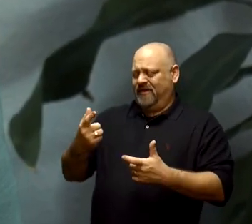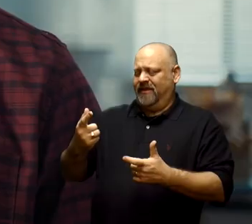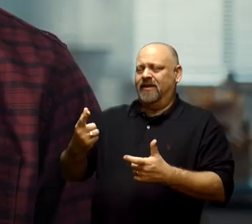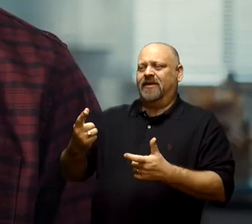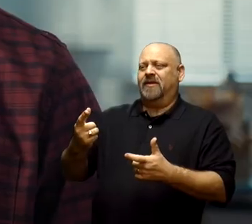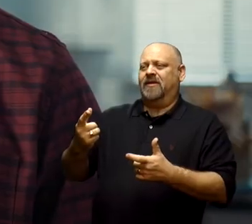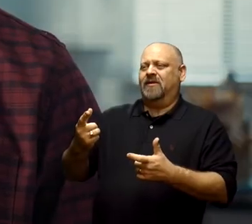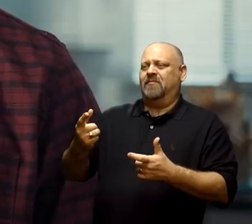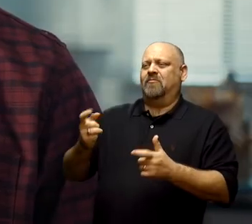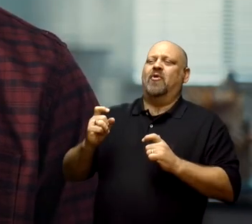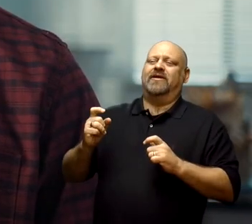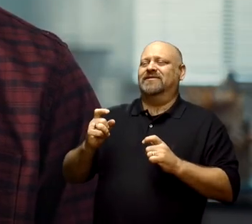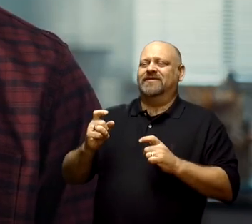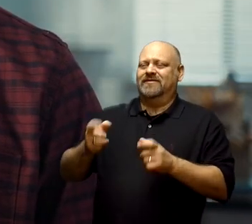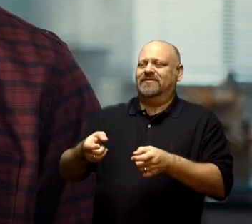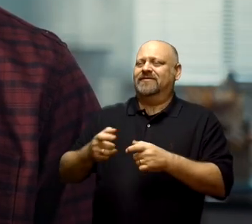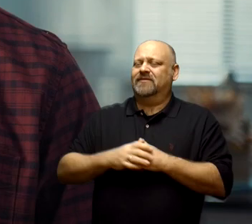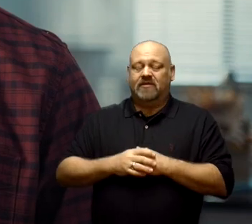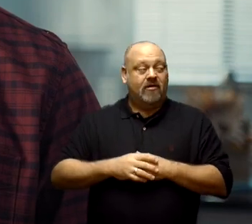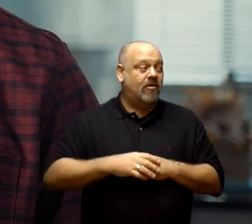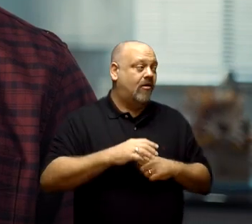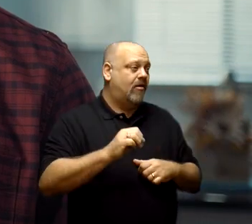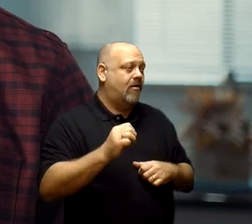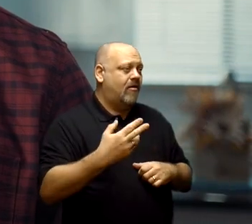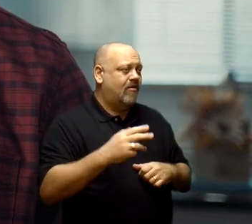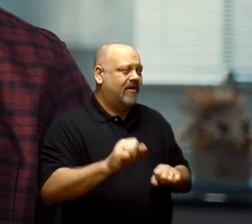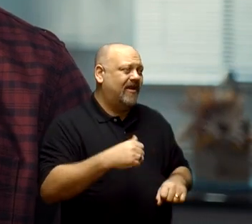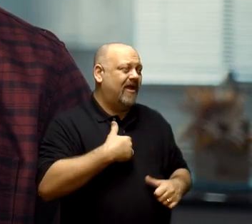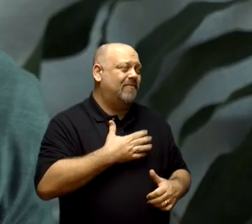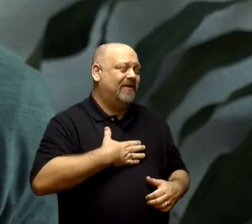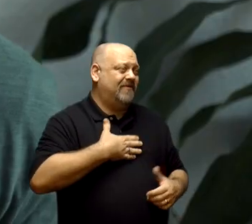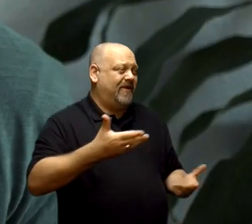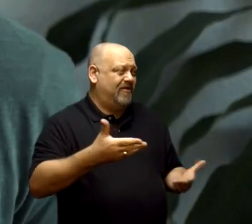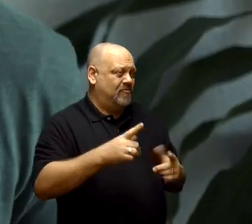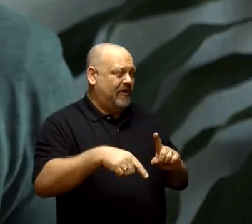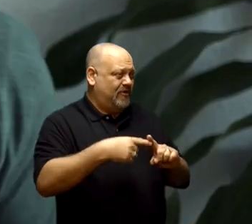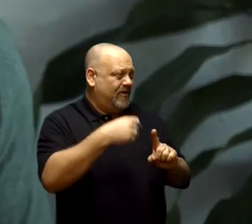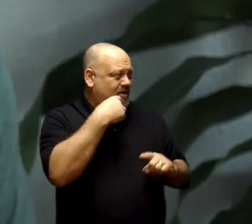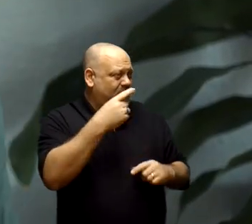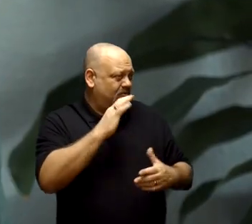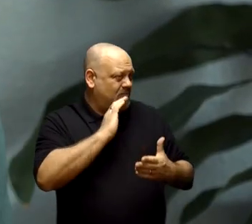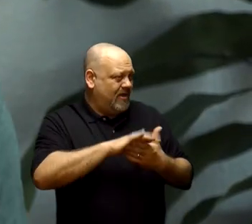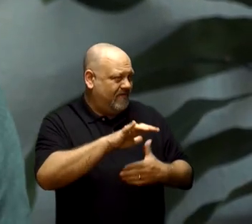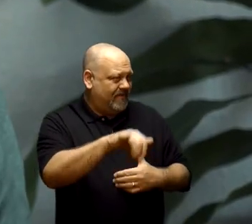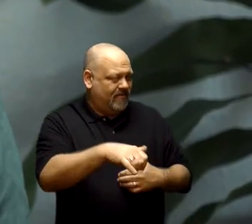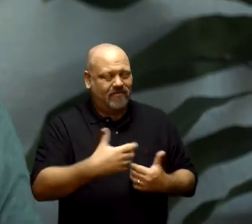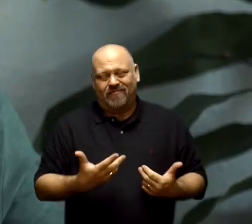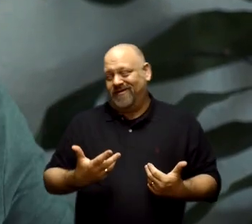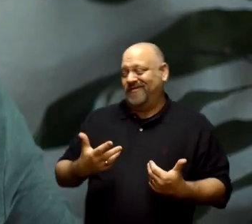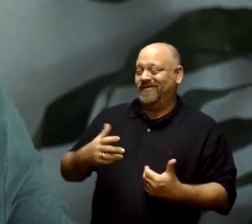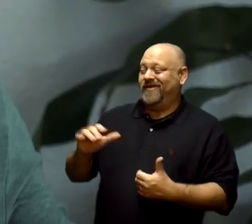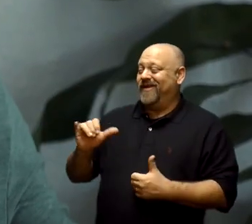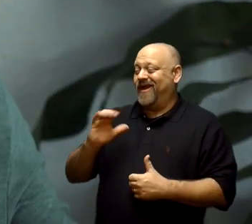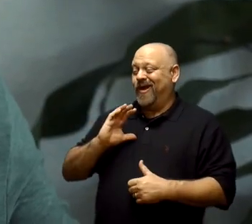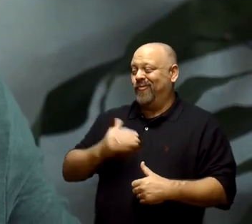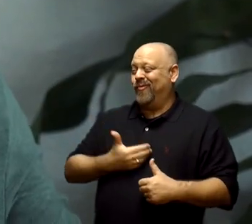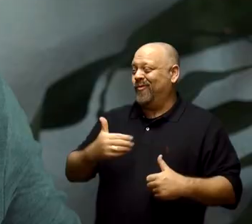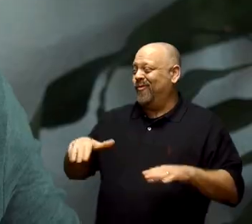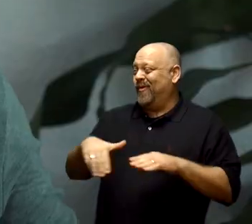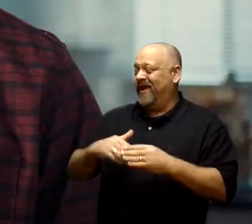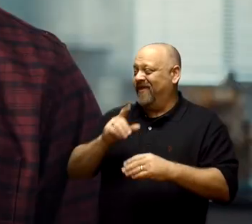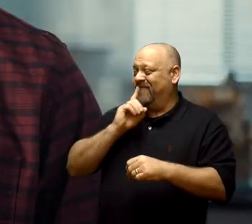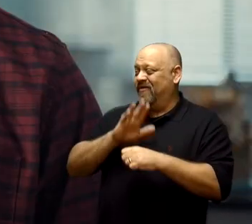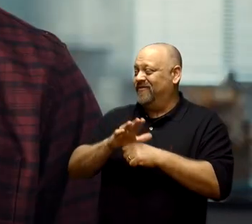present. Oh, can I please be here when you tell her that? Look, as if our wedding vows